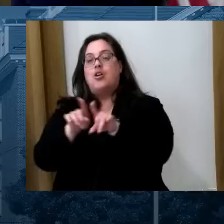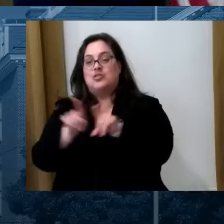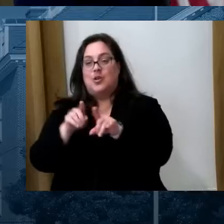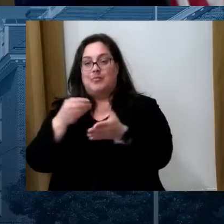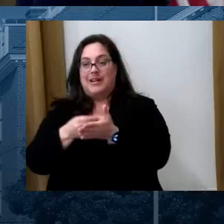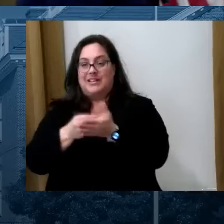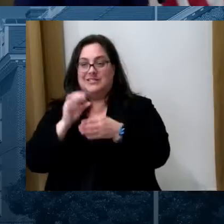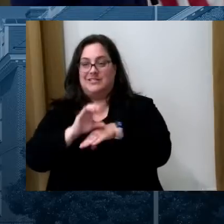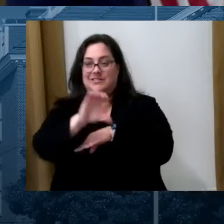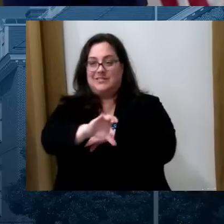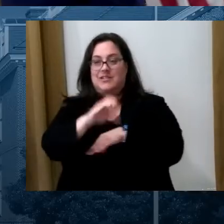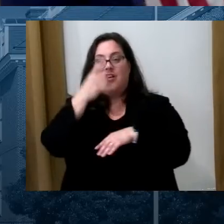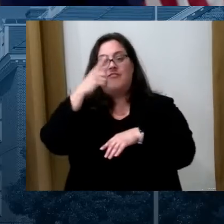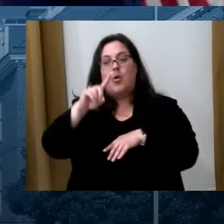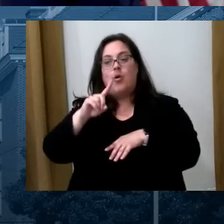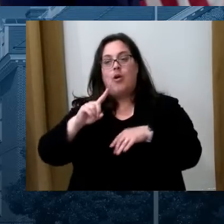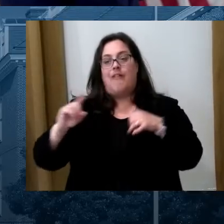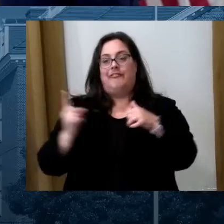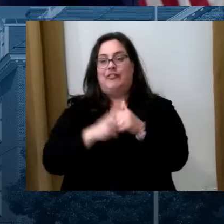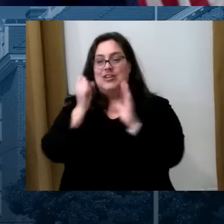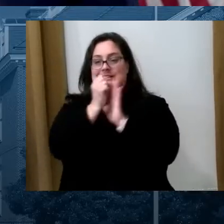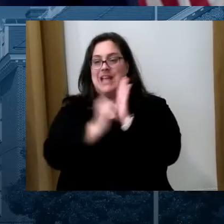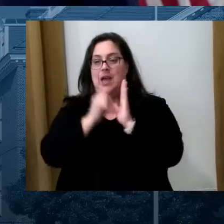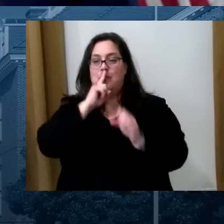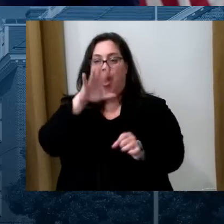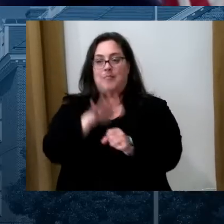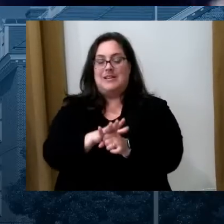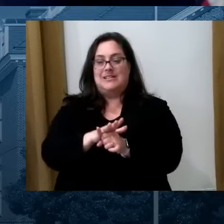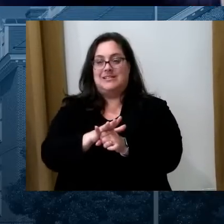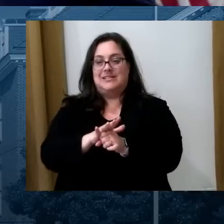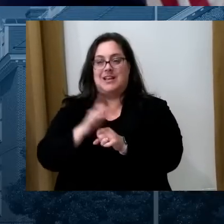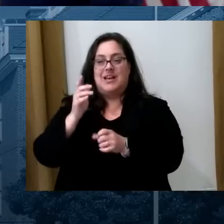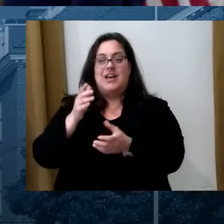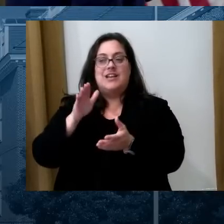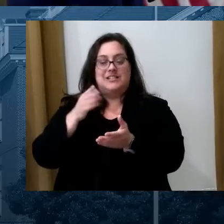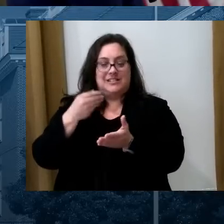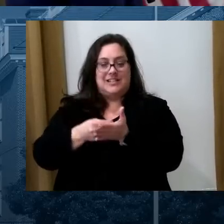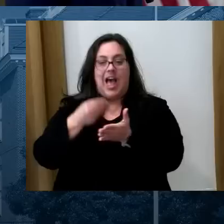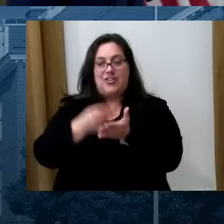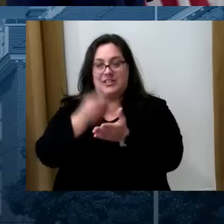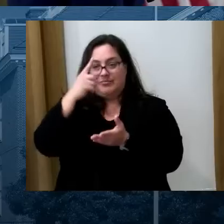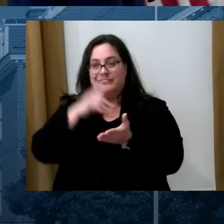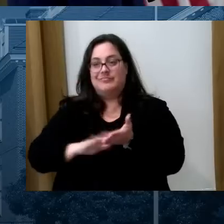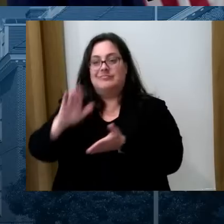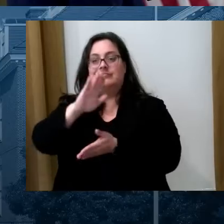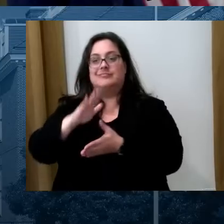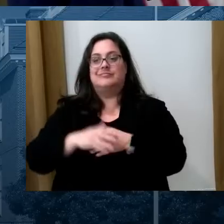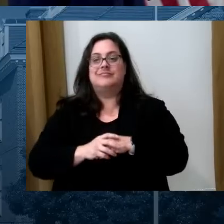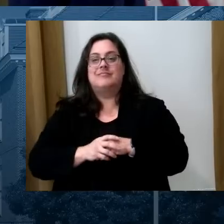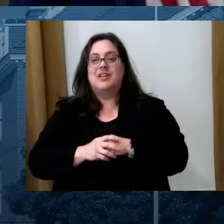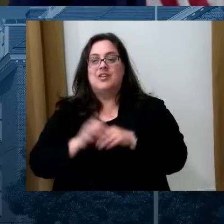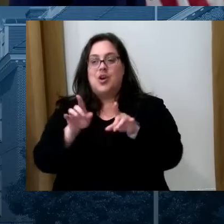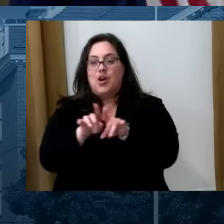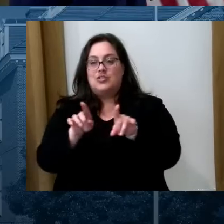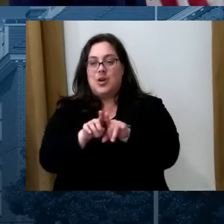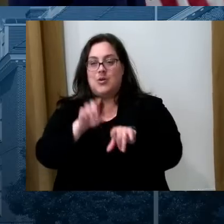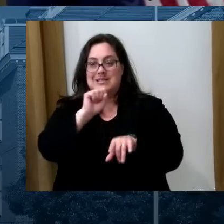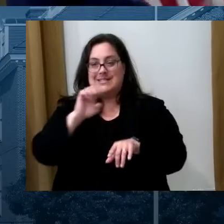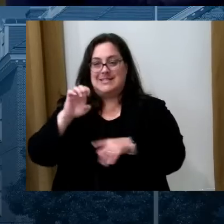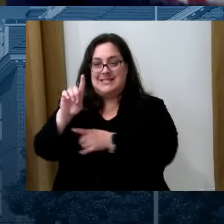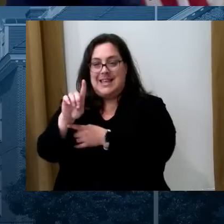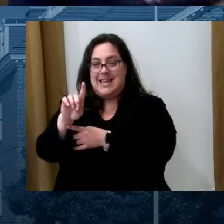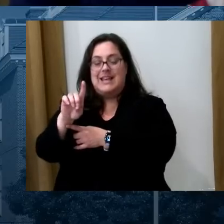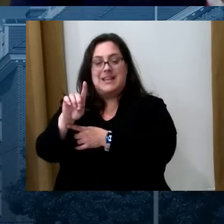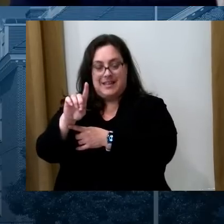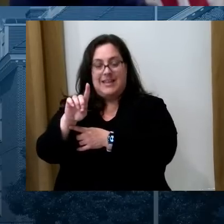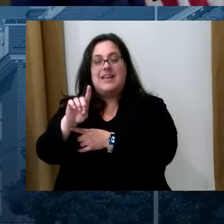Promise Scholarship for high needs students, as well as seed investments.